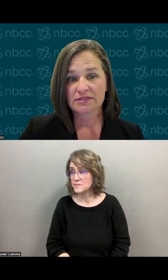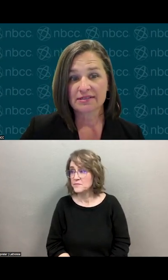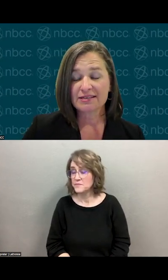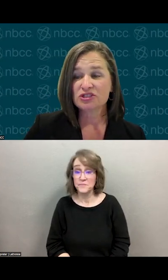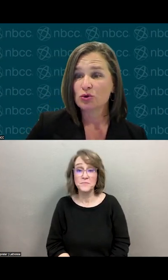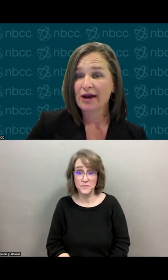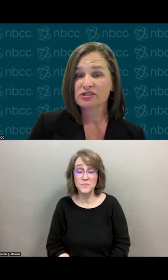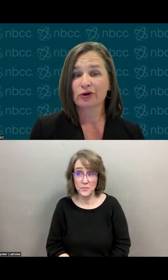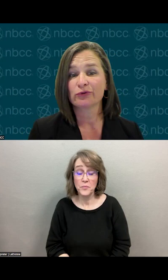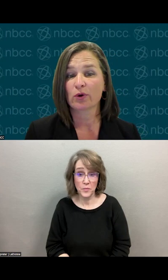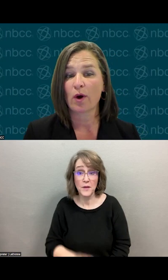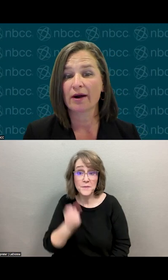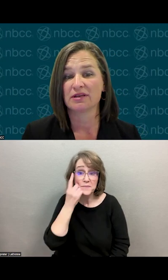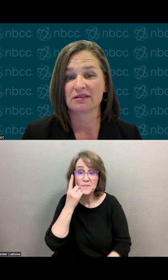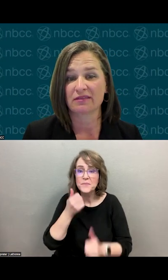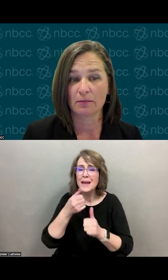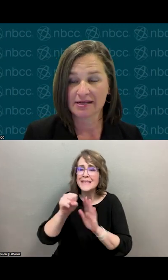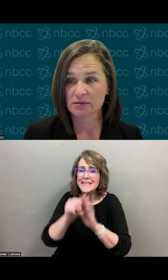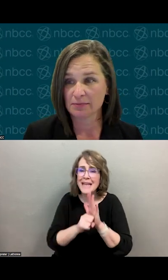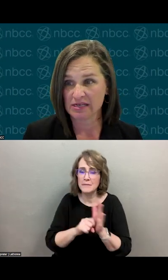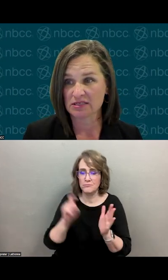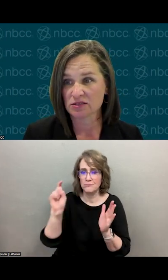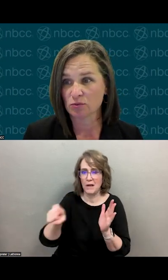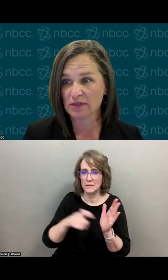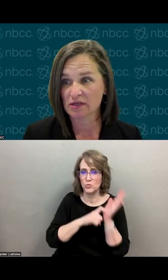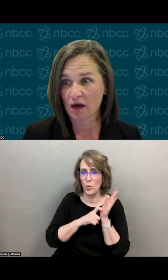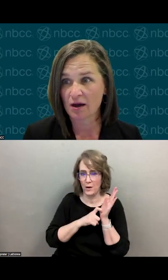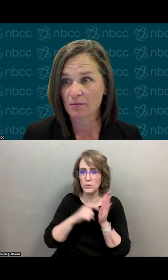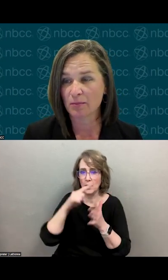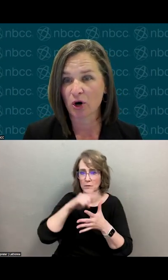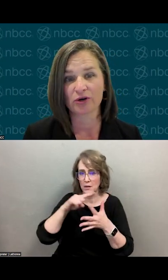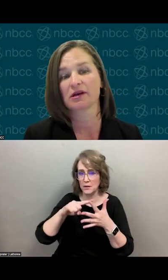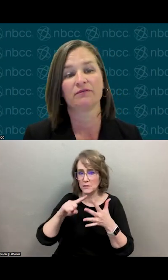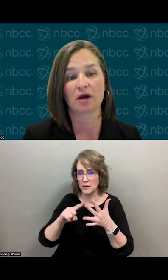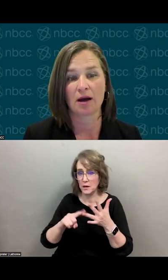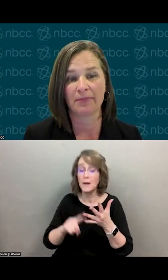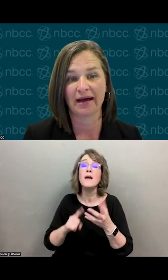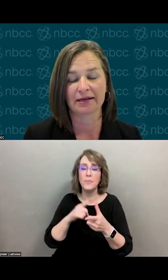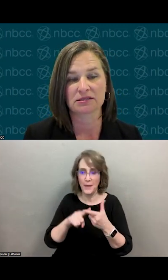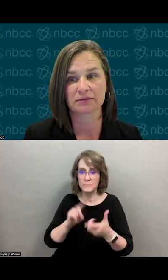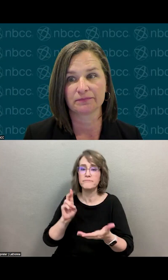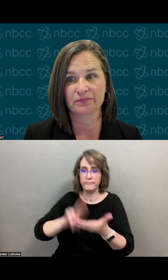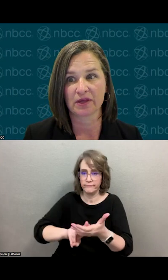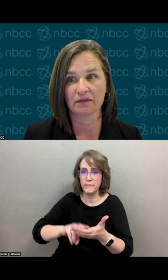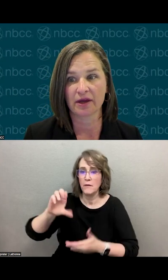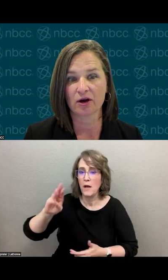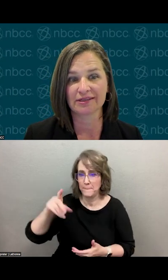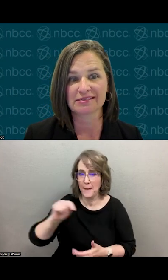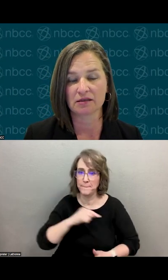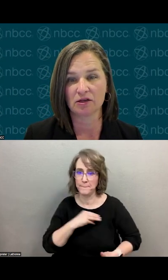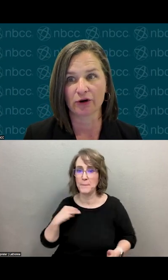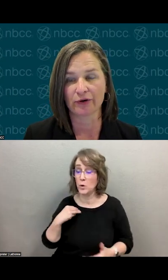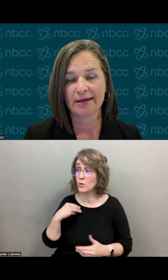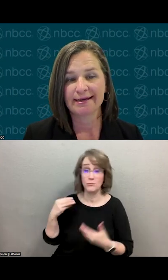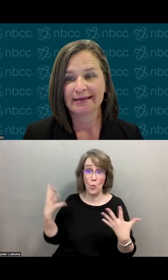The states do have certain requirements that they must meet to become part of the compact, and they are